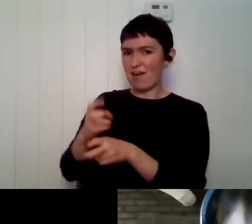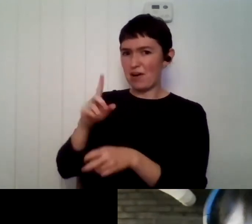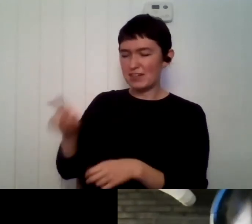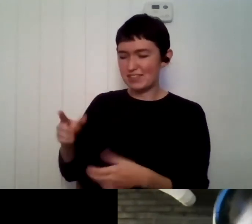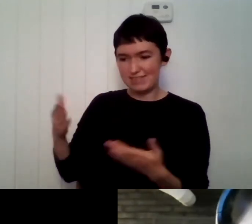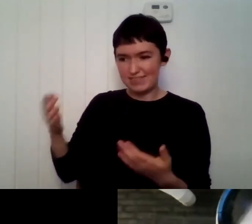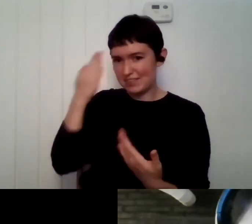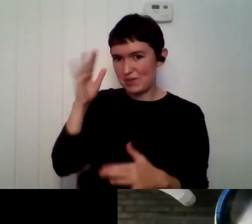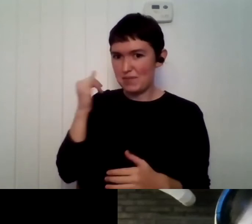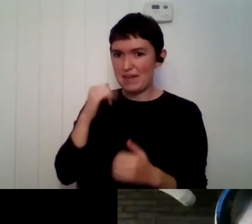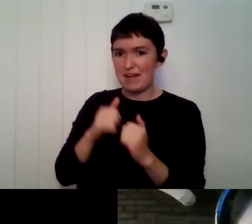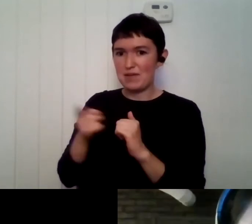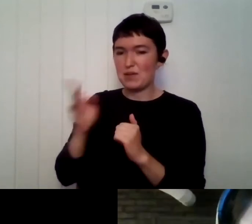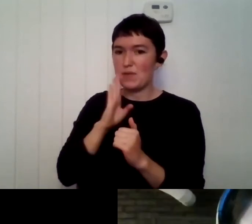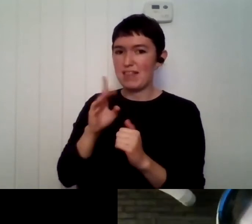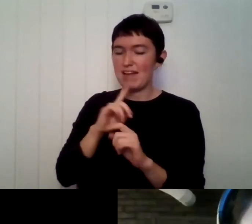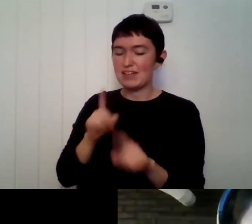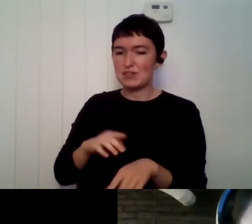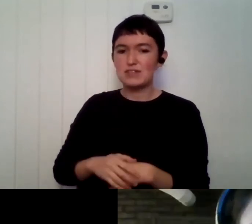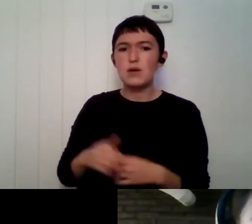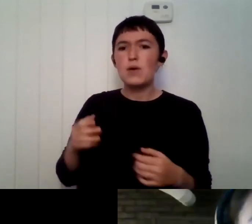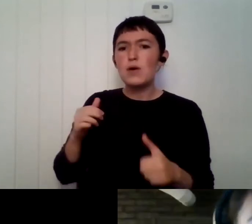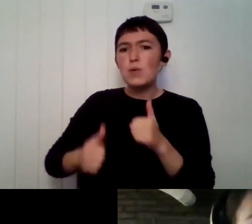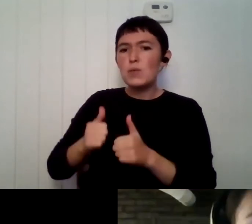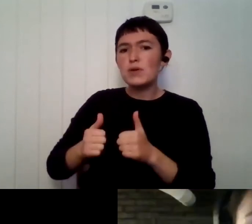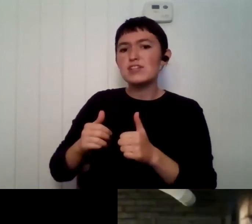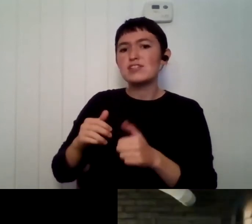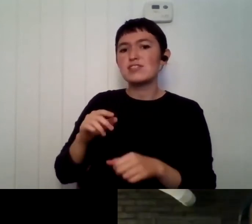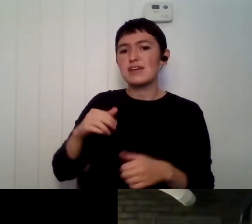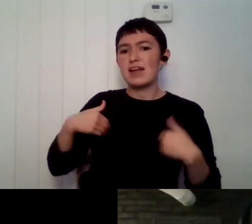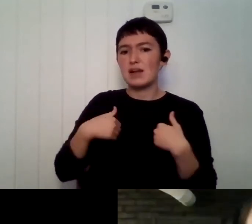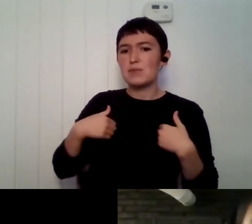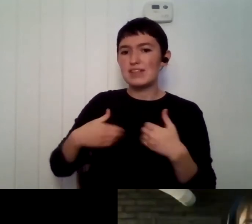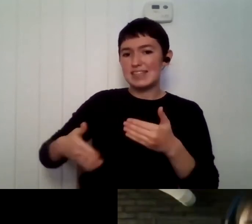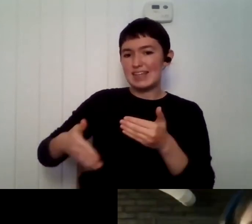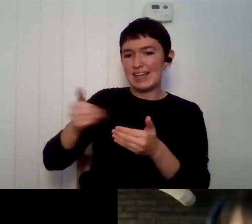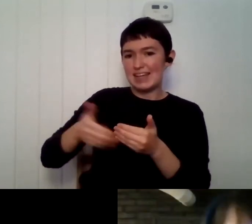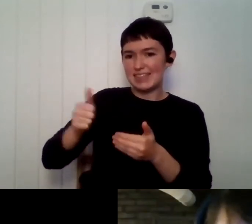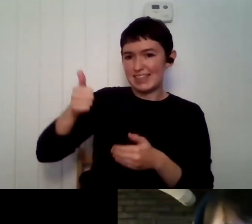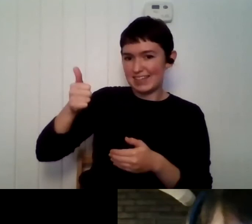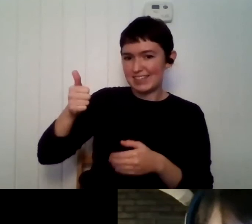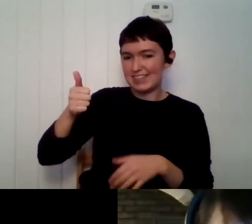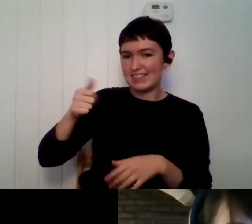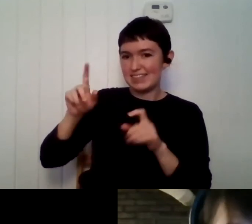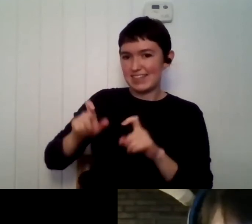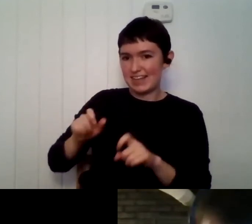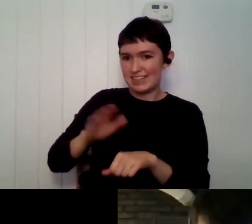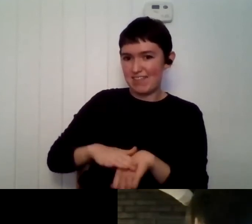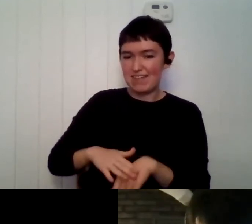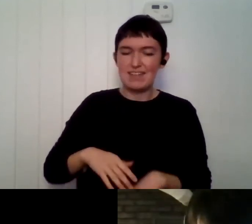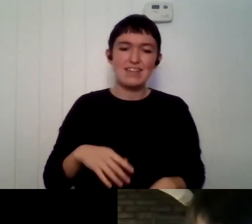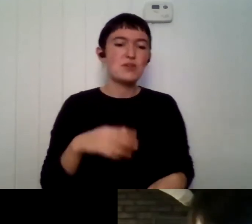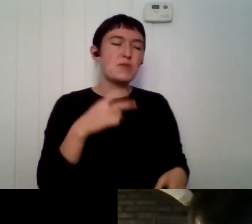go. Coming in from Lucas, which animal is the easiest to test on? That's very hard, especially because I'm not